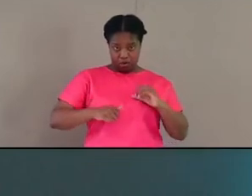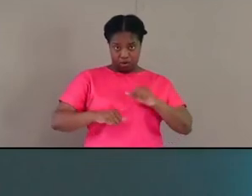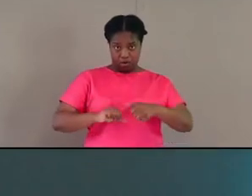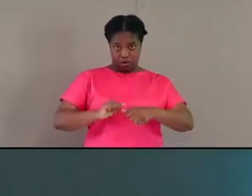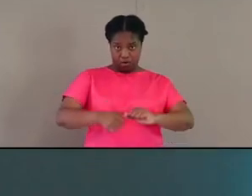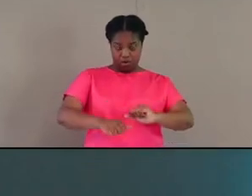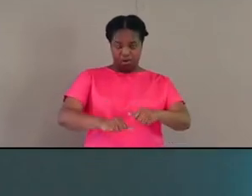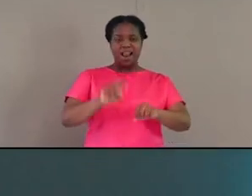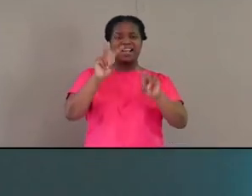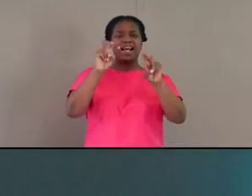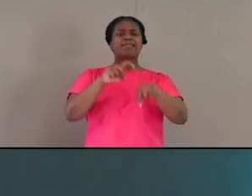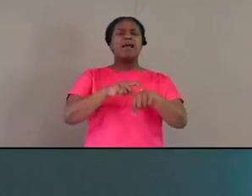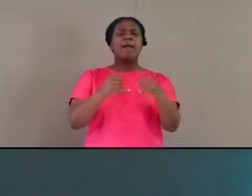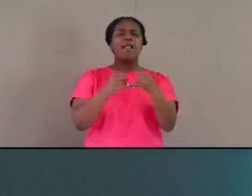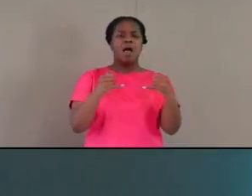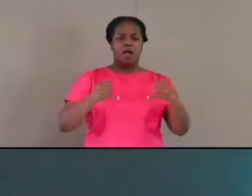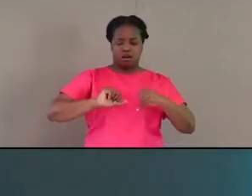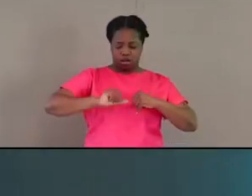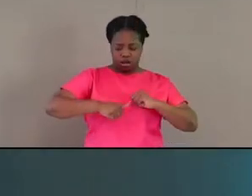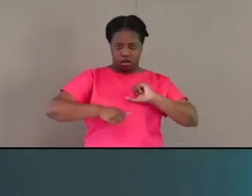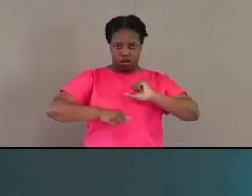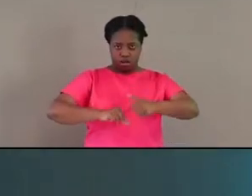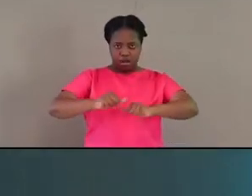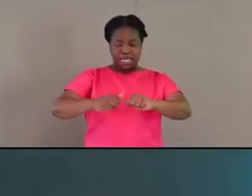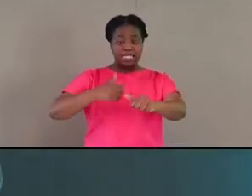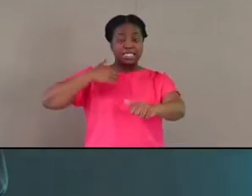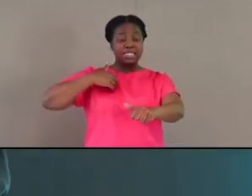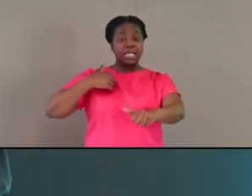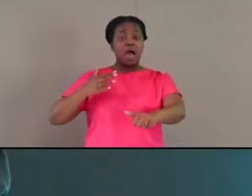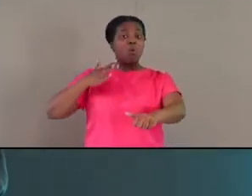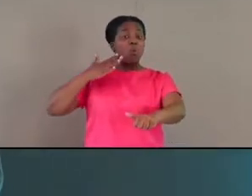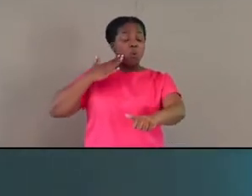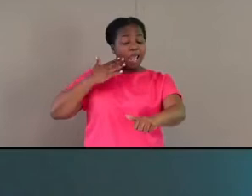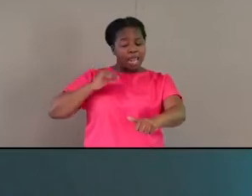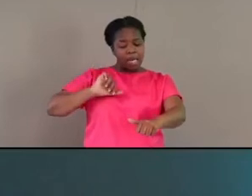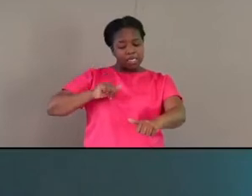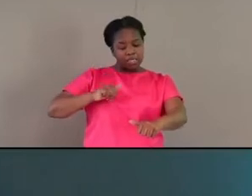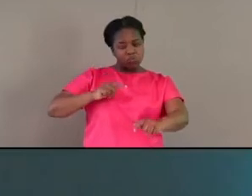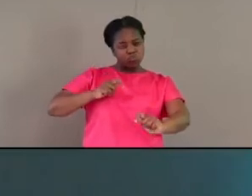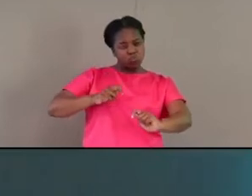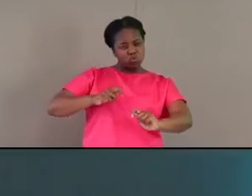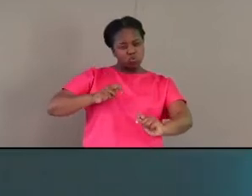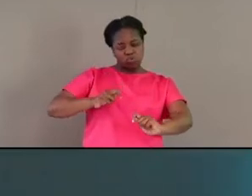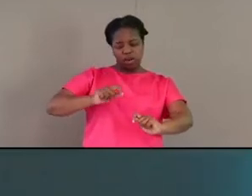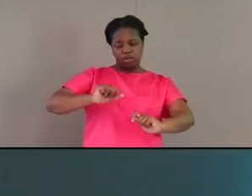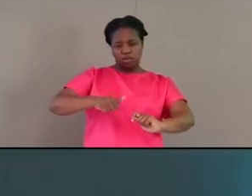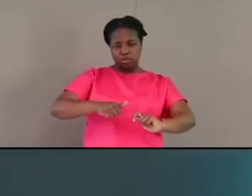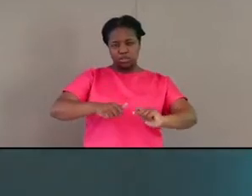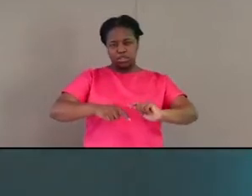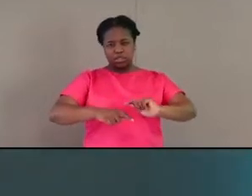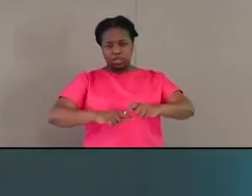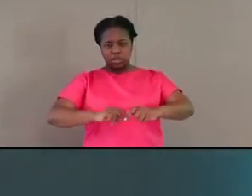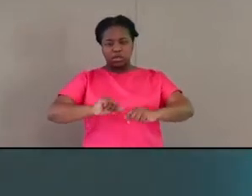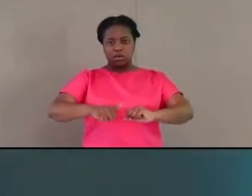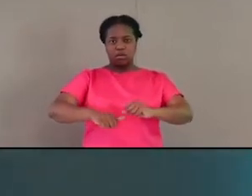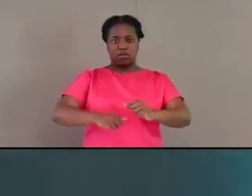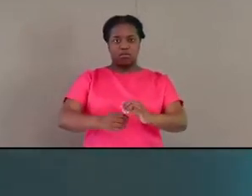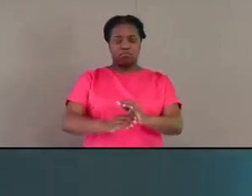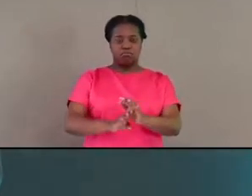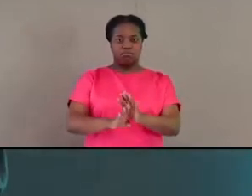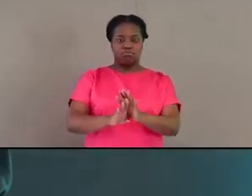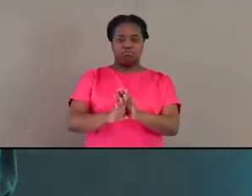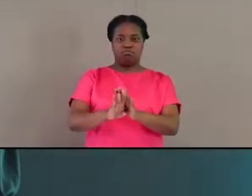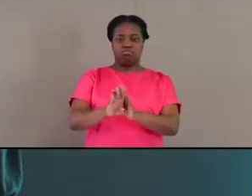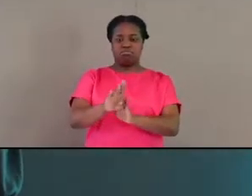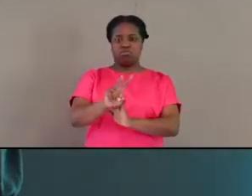Then we're going to look at when it was introduced, there were some compromises and trade-offs that had to be made, and then the growth over the next two